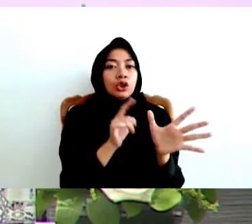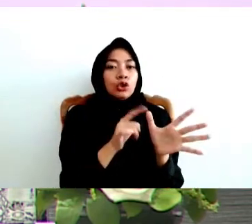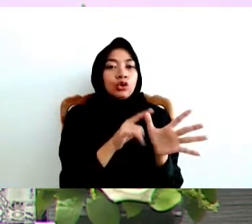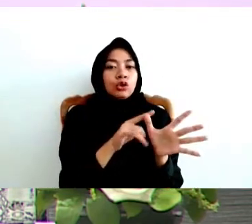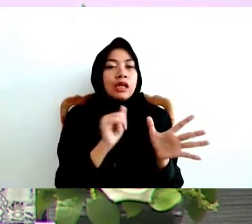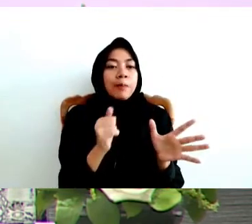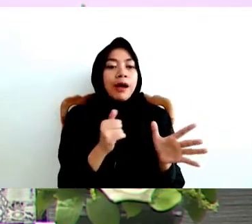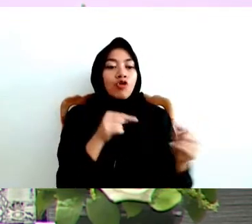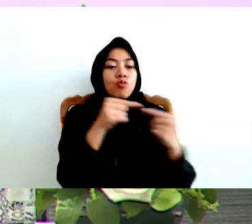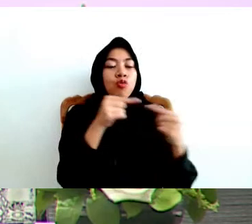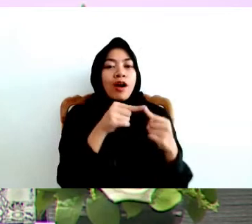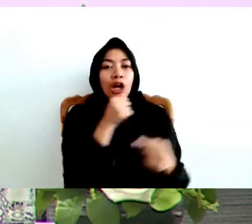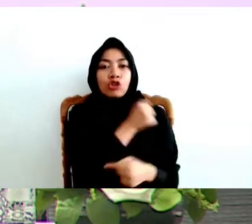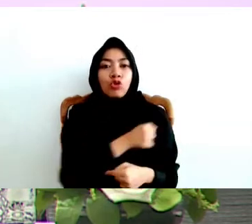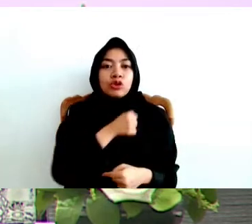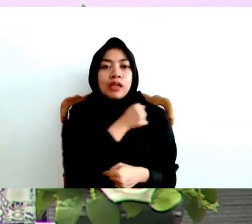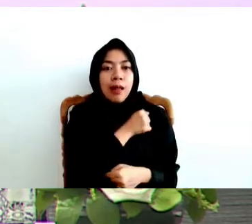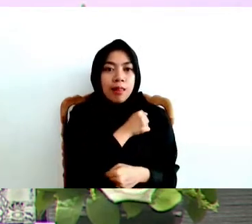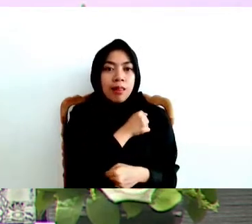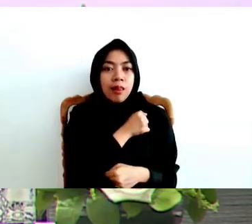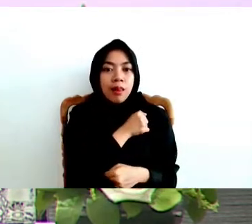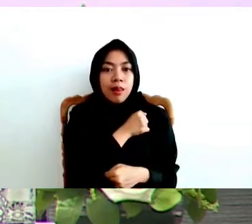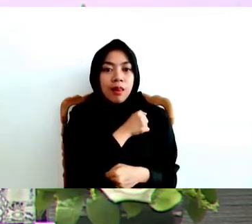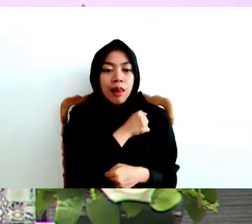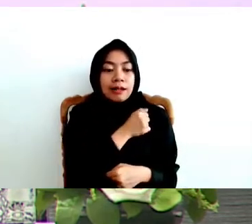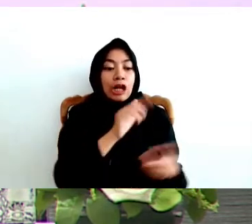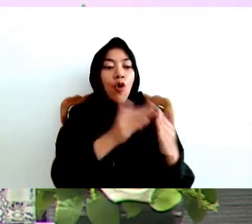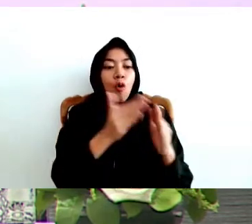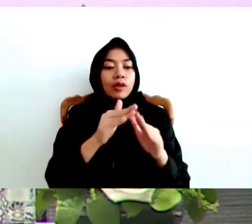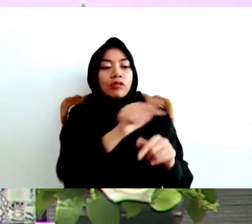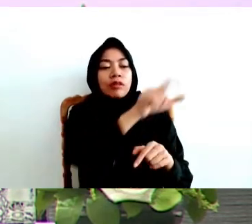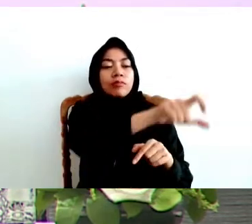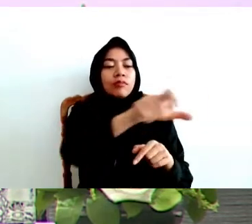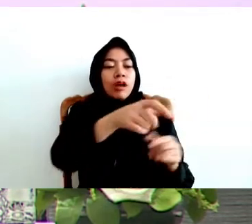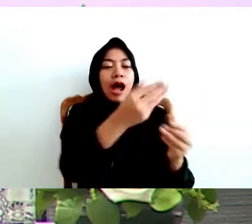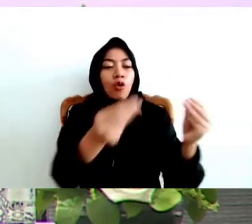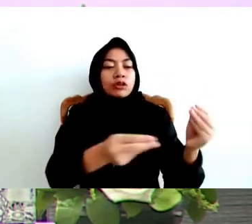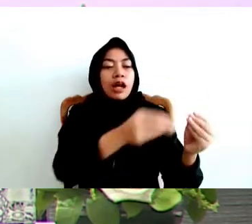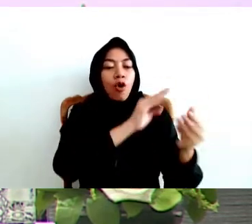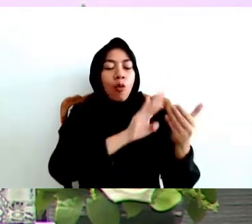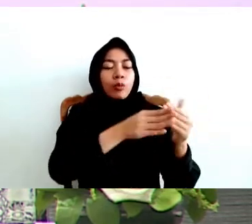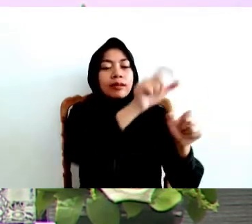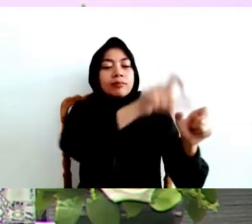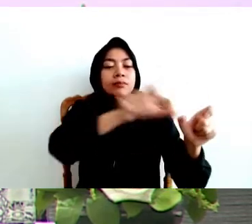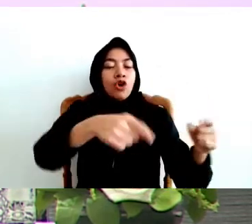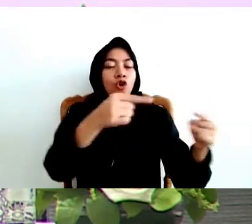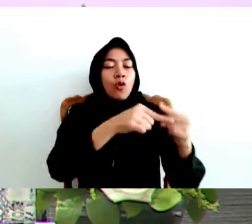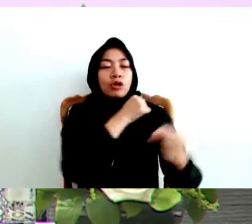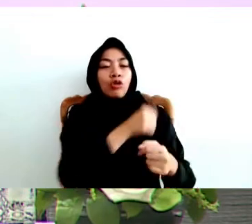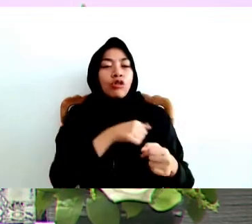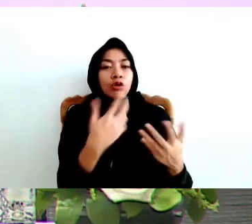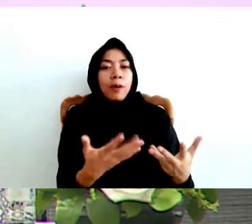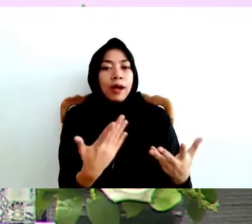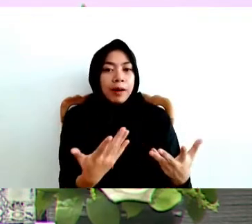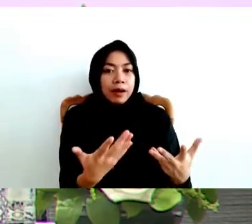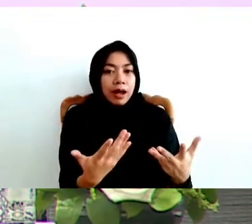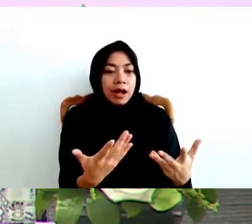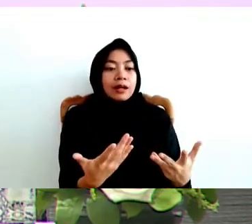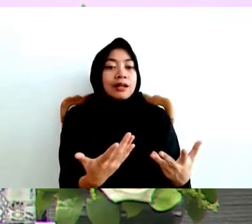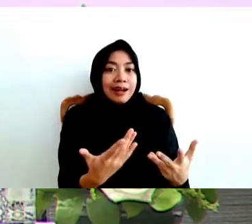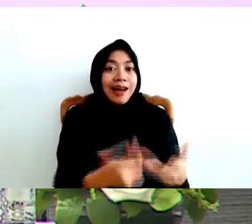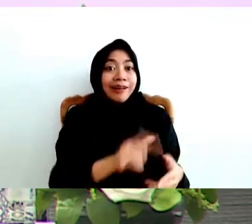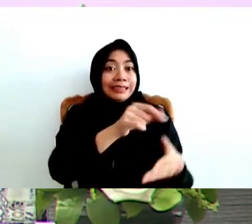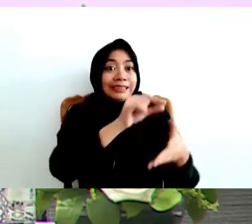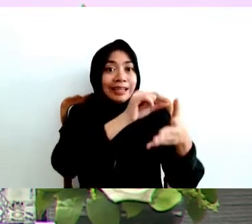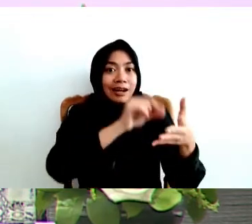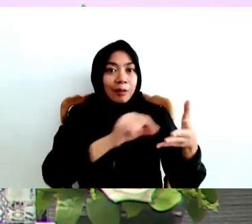relations among community members, which is actually kind of similar to the